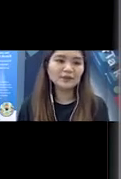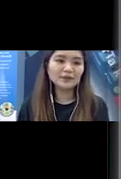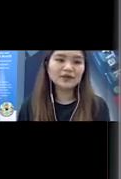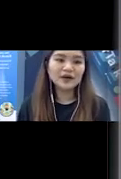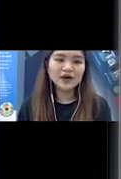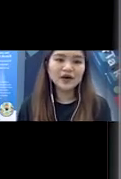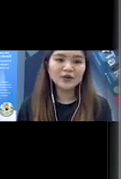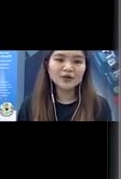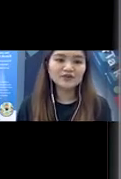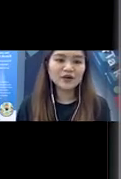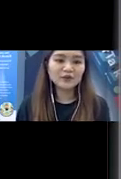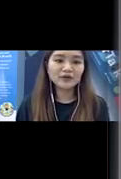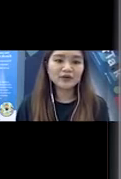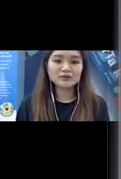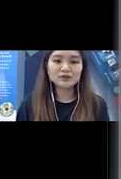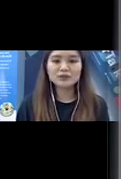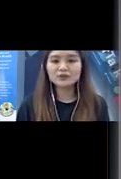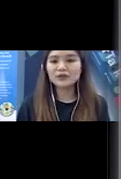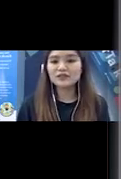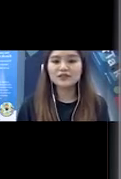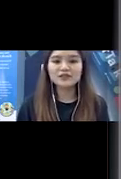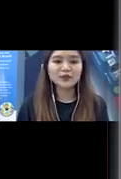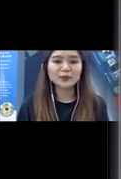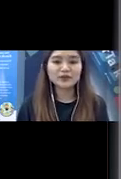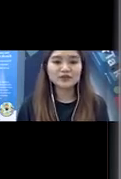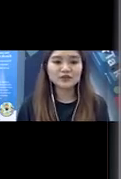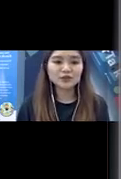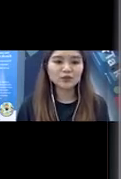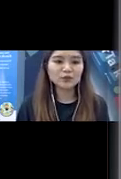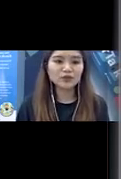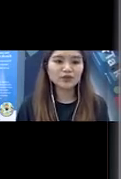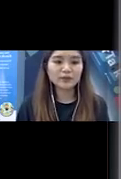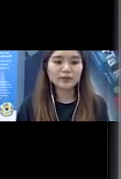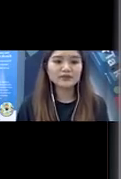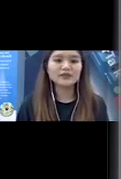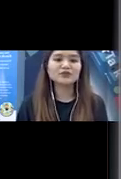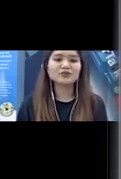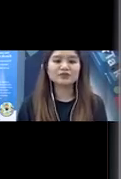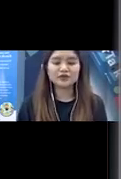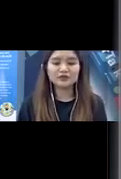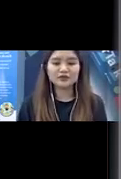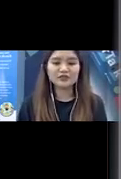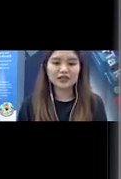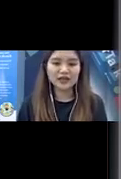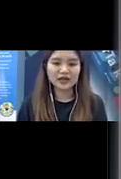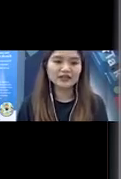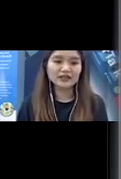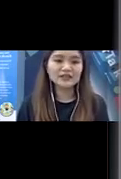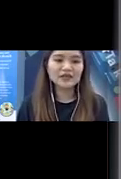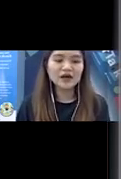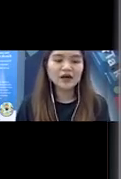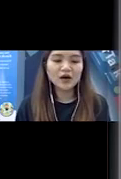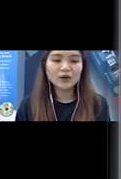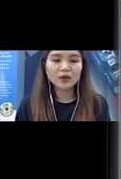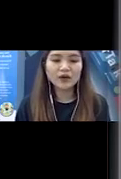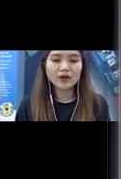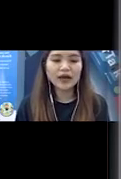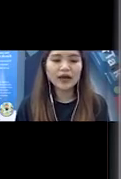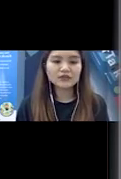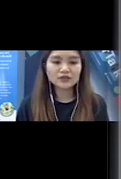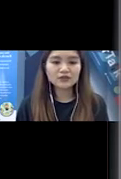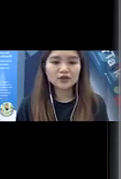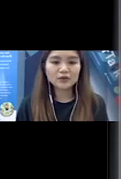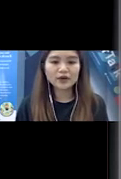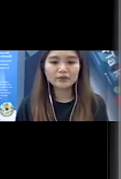name. You have showered us with so much blessings, and your presence continually reminds us of your faithfulness and guidance. We humbly ask